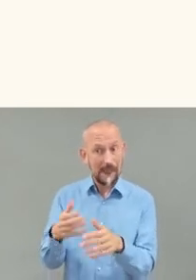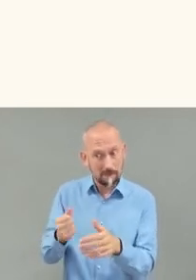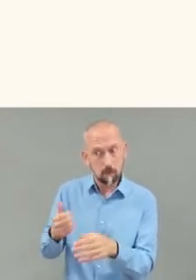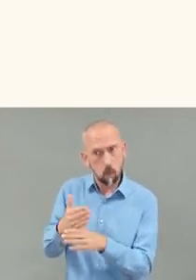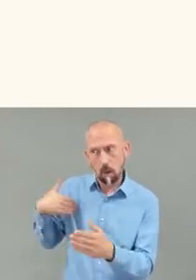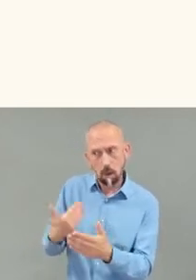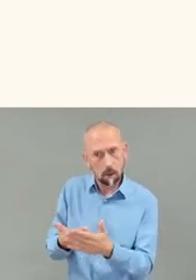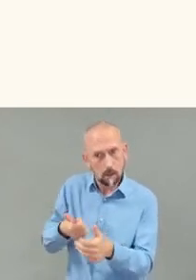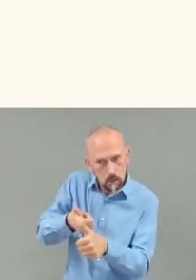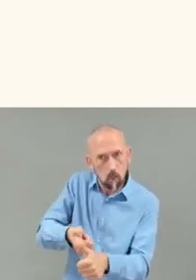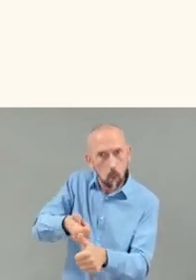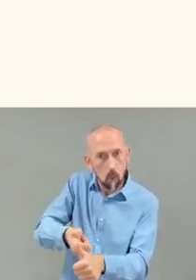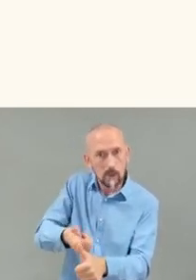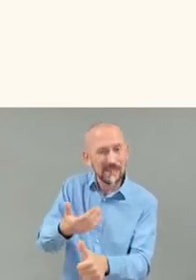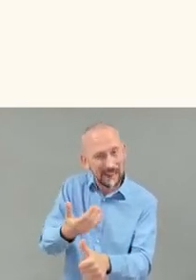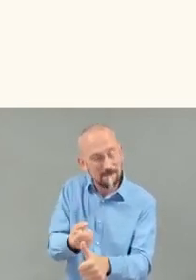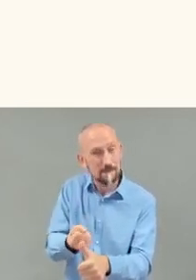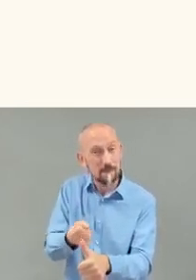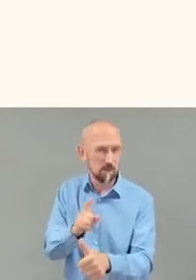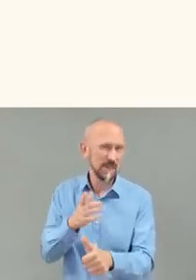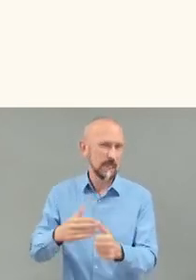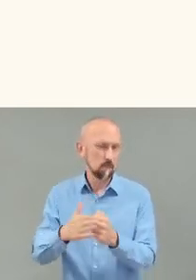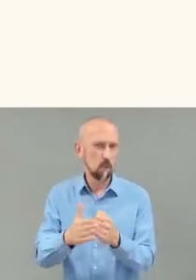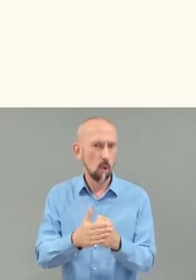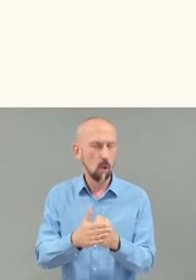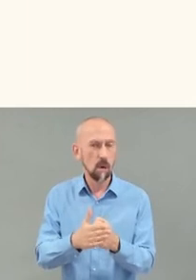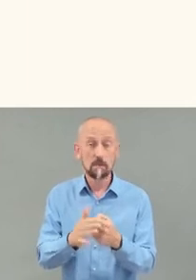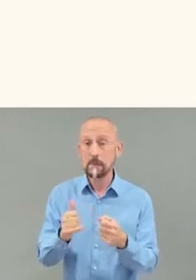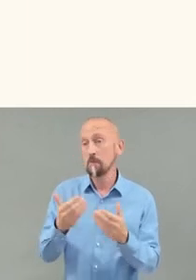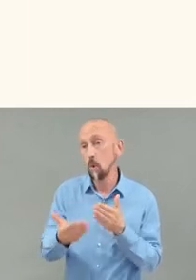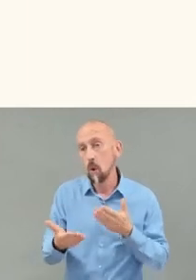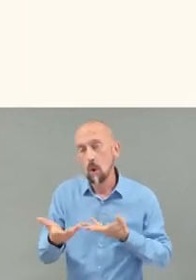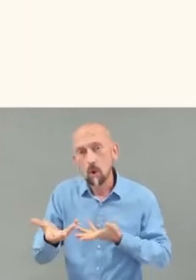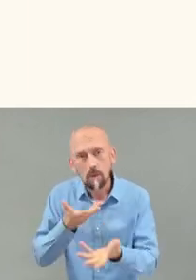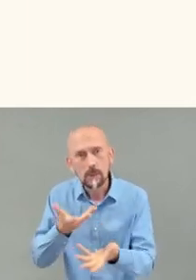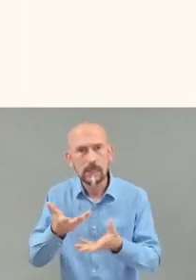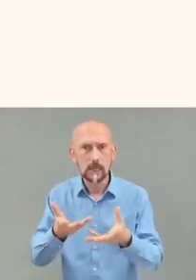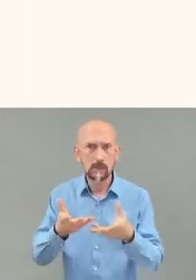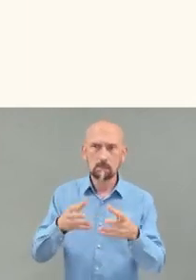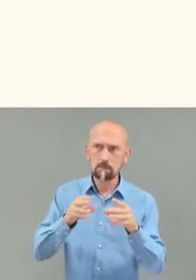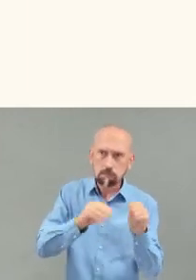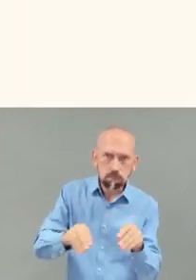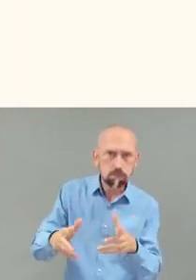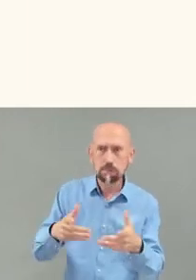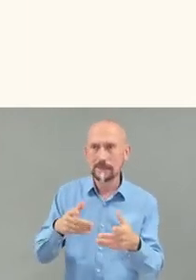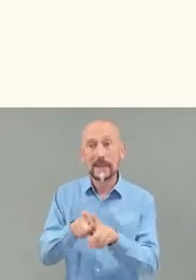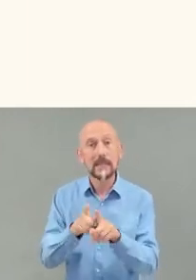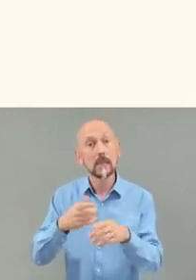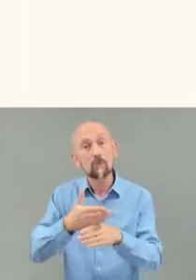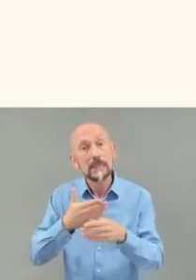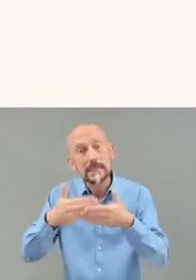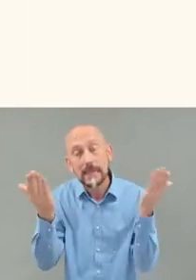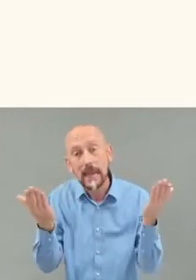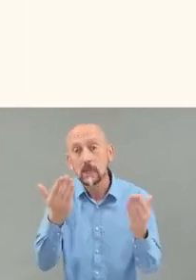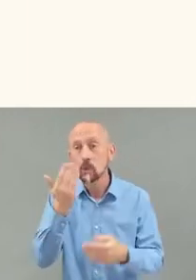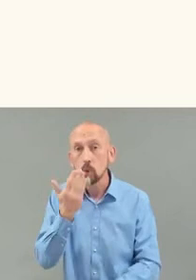more conversations about clinical psychology in careers day, in schools, in colleges, at university,